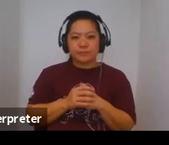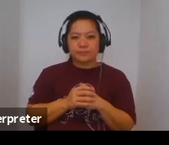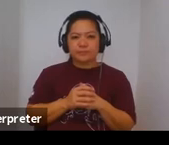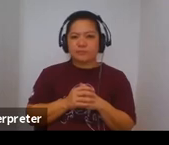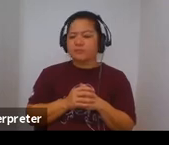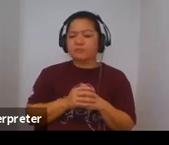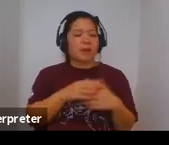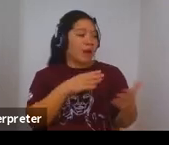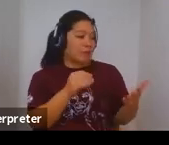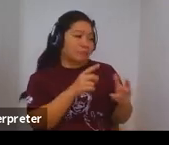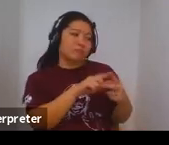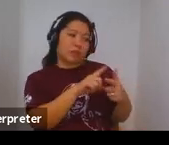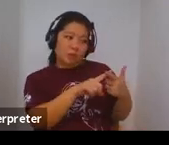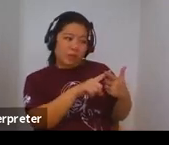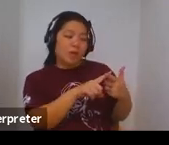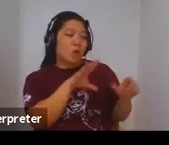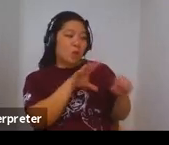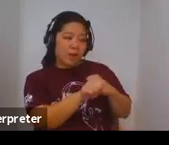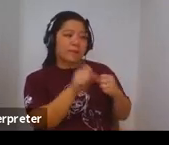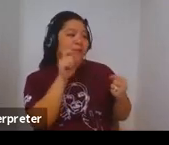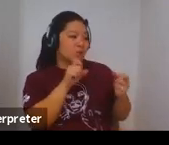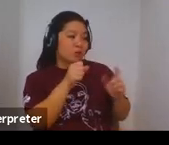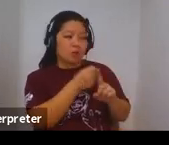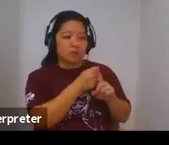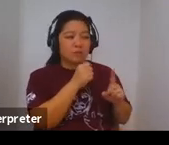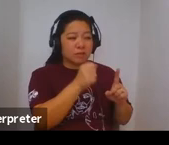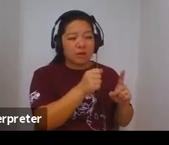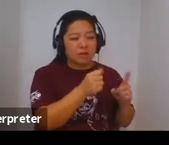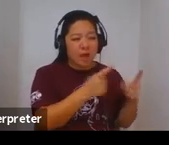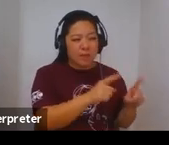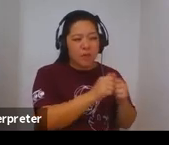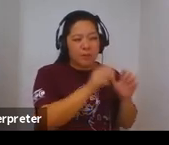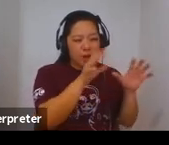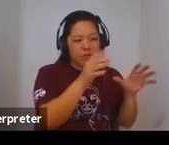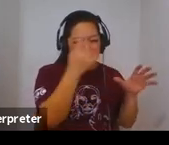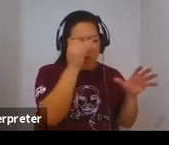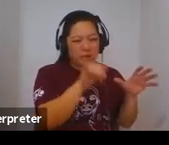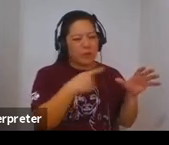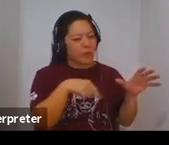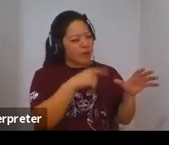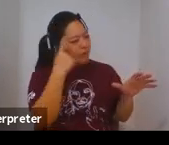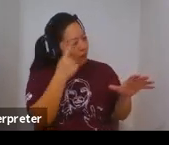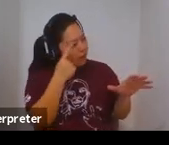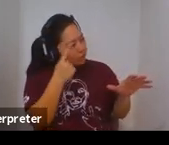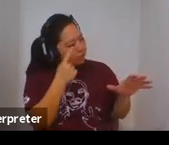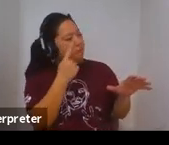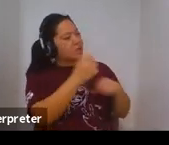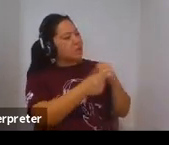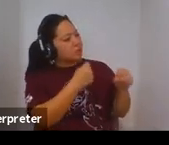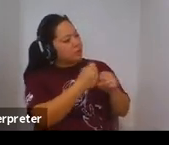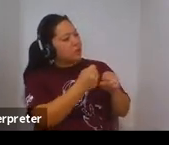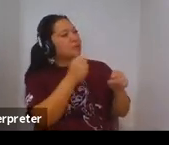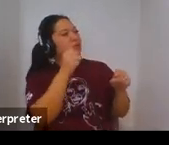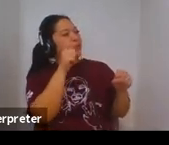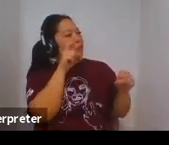And second of all, rape and sexual assault are not just committed by monsters. For years, we did think that. We thought that rape and sex